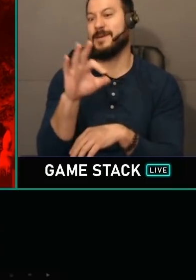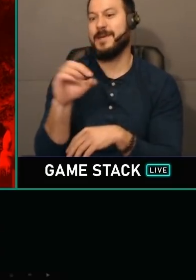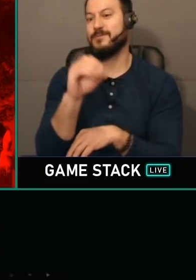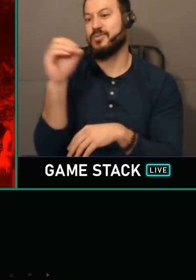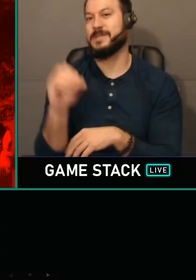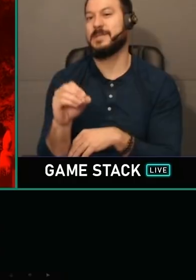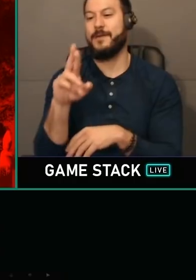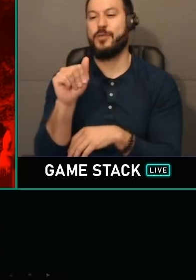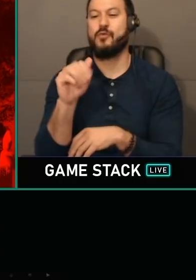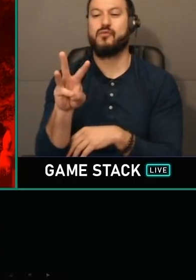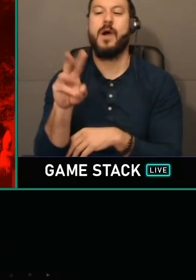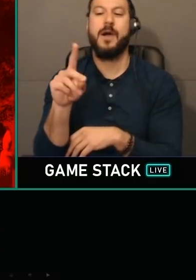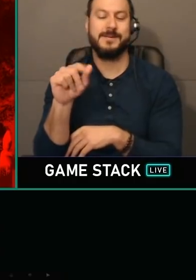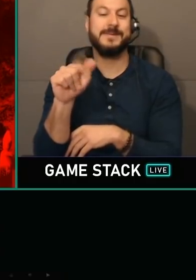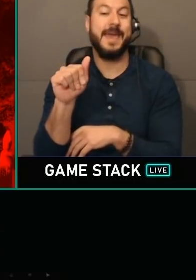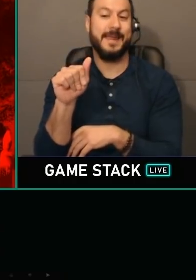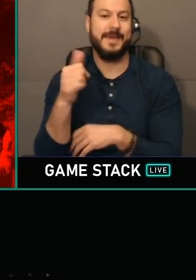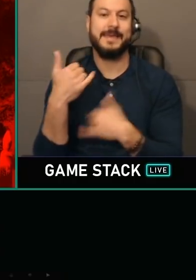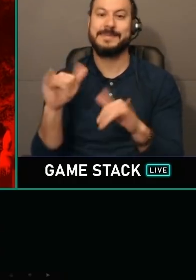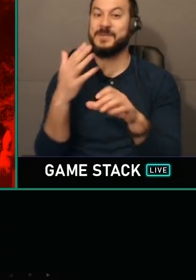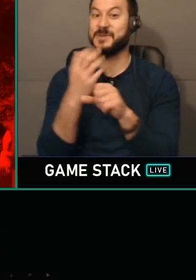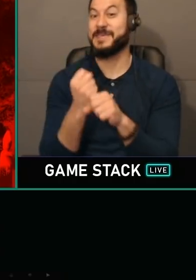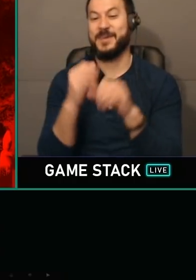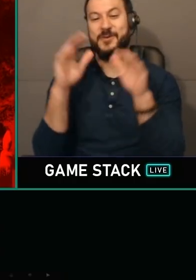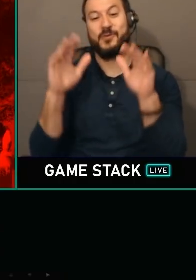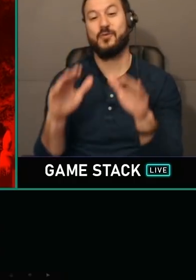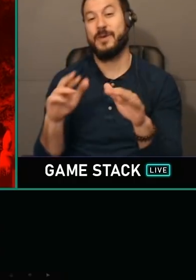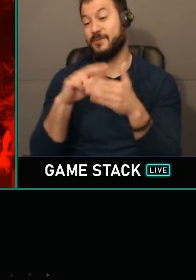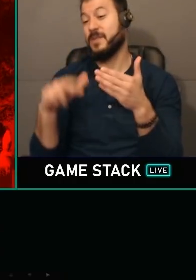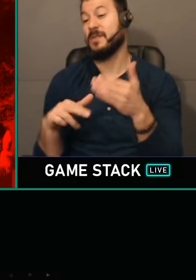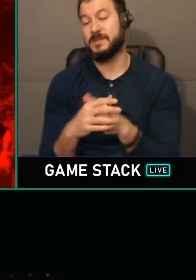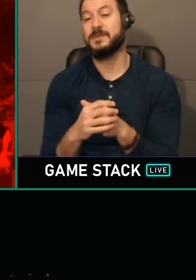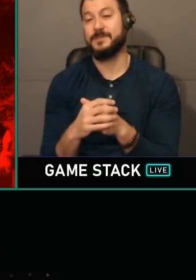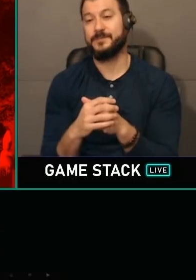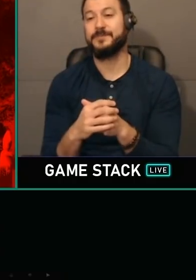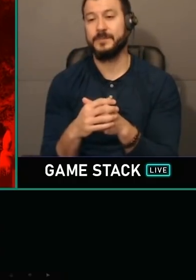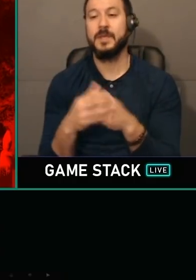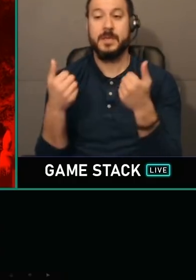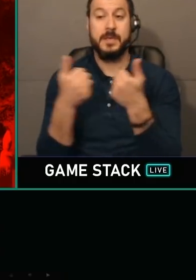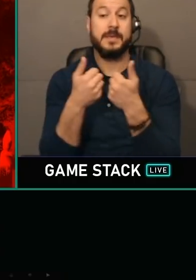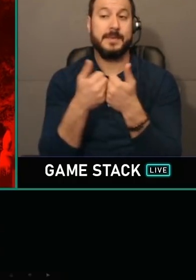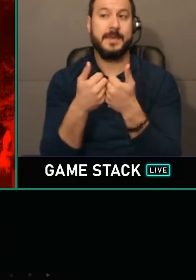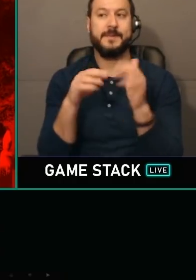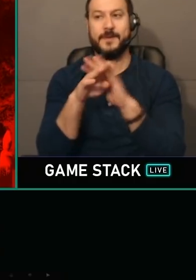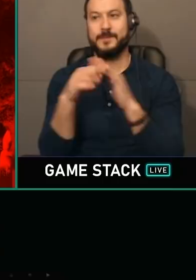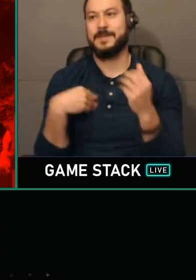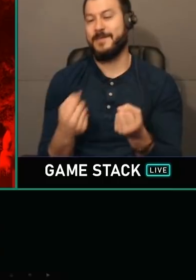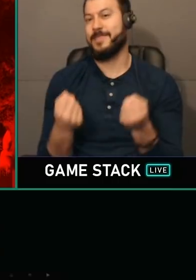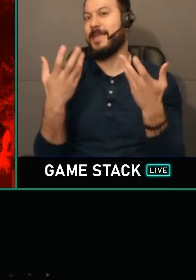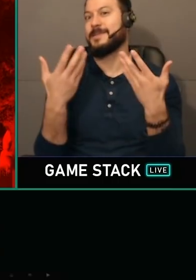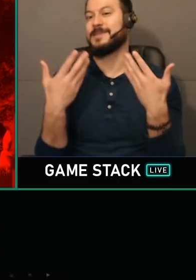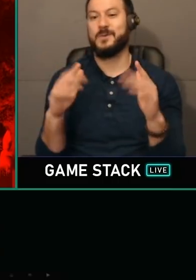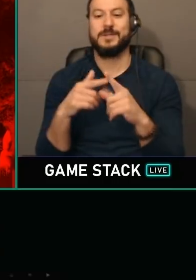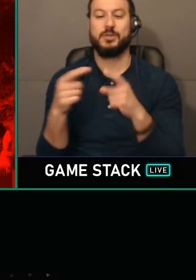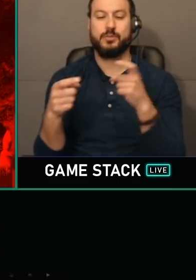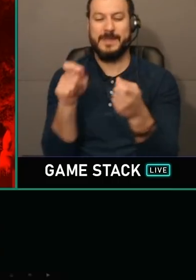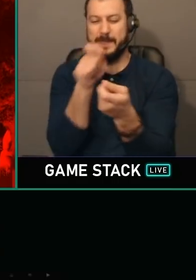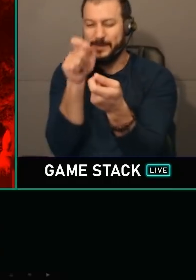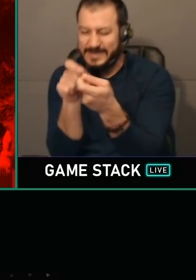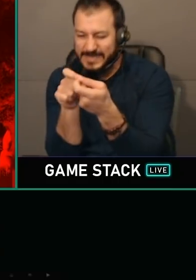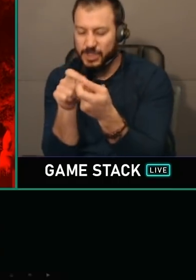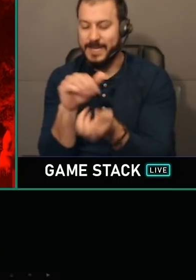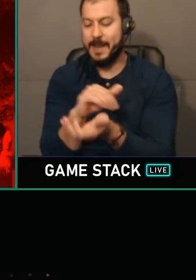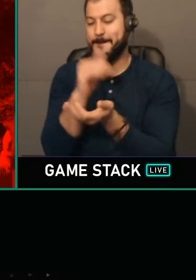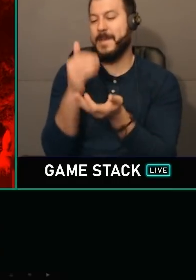raw data and still get great results. Game developers have lots of ways to control the precision and amount of